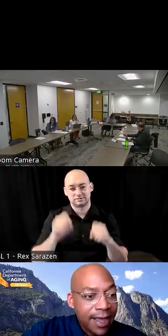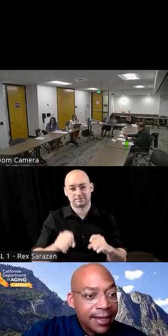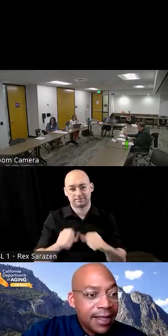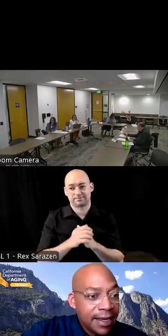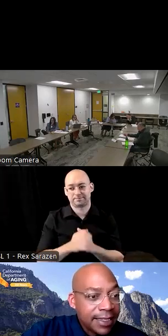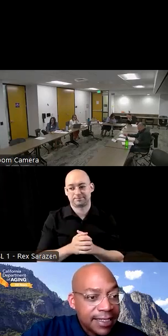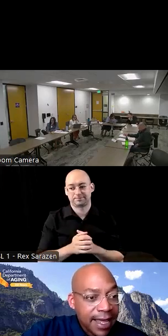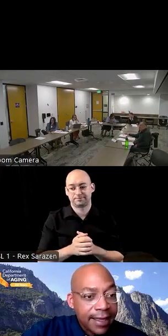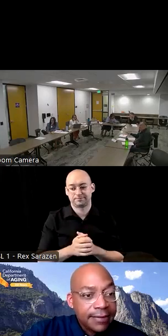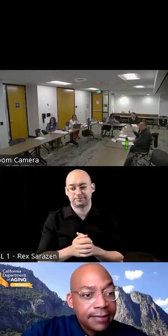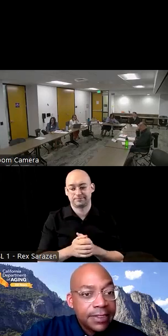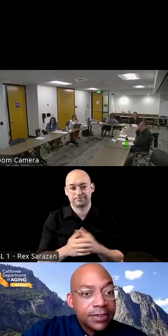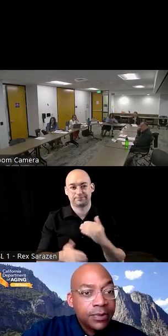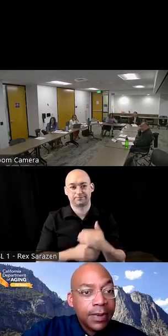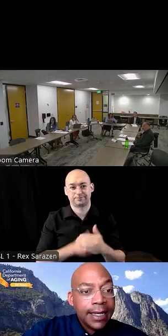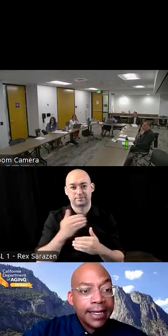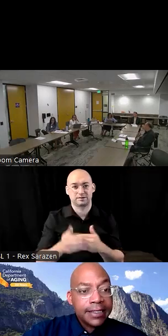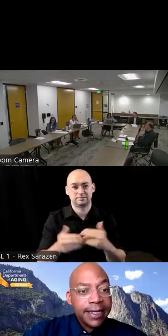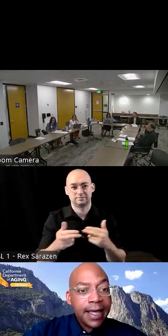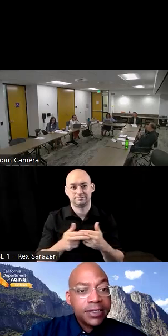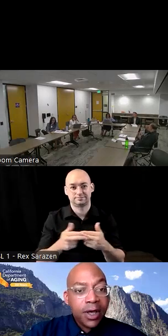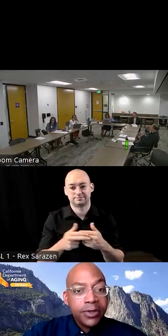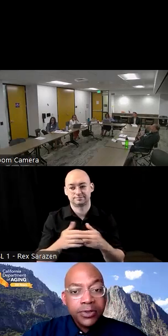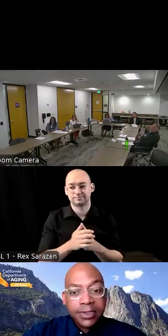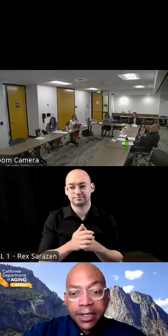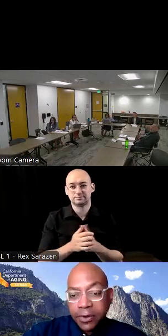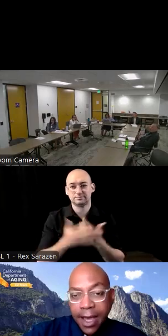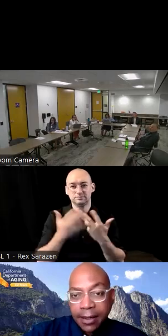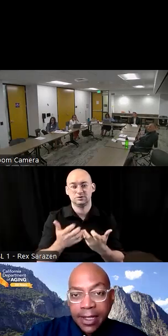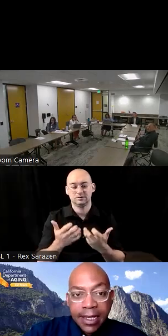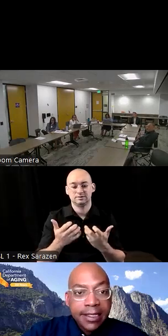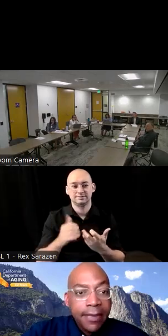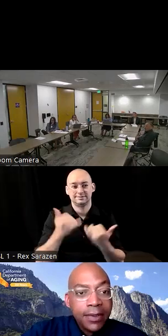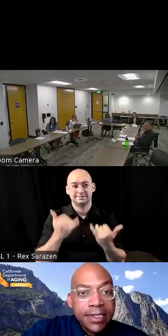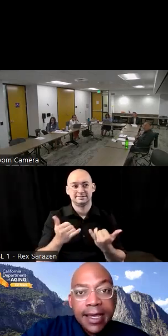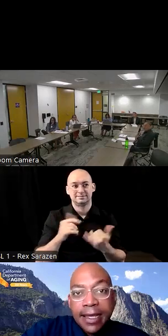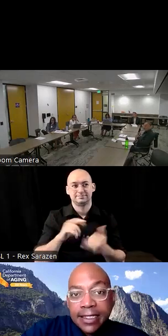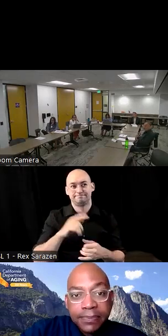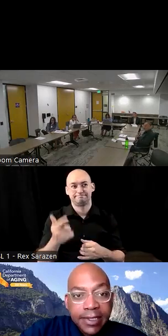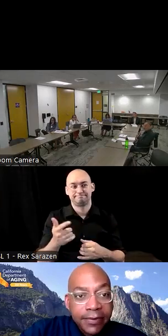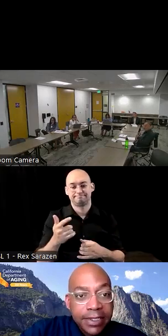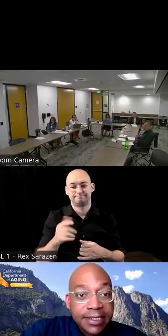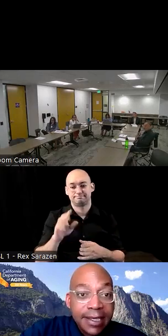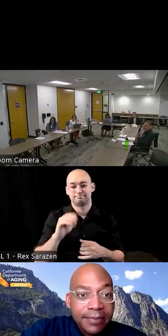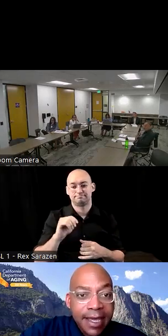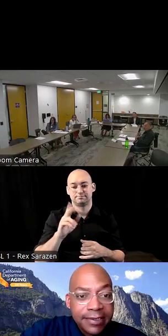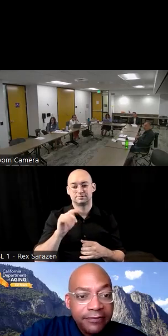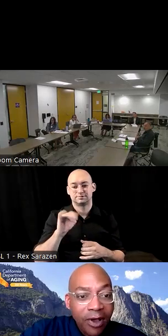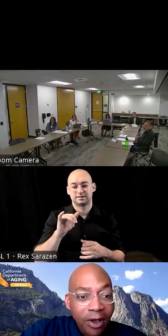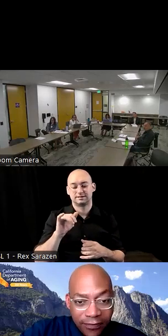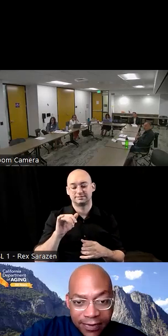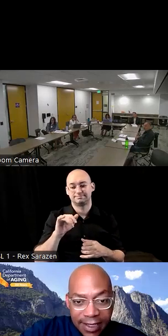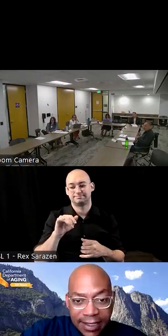All right, next slide. So I'd like to now tell you about the multidisciplinary team that